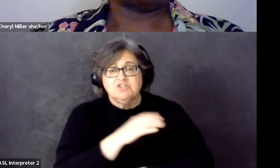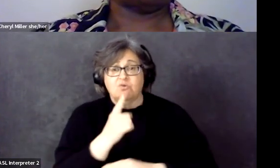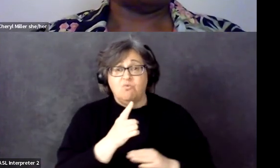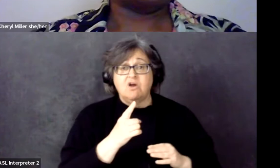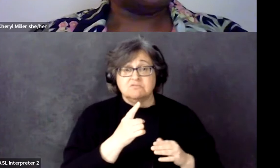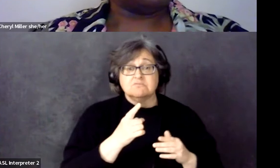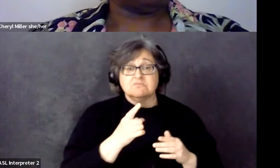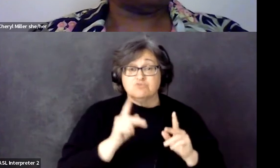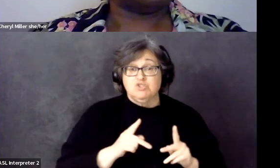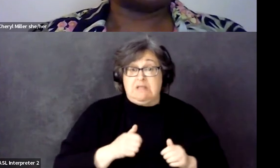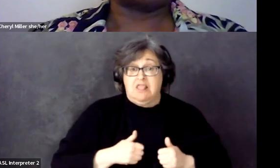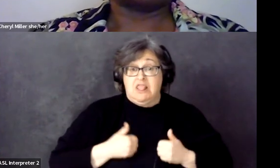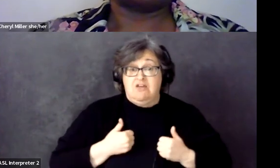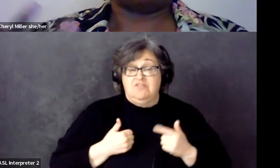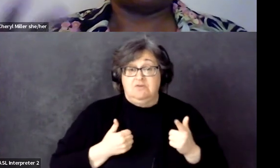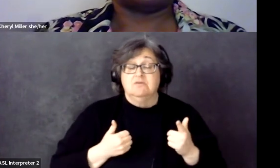residents